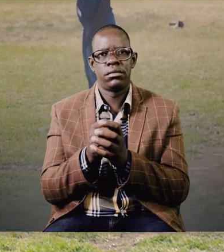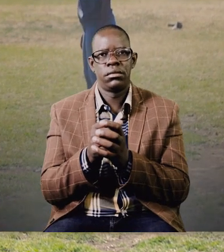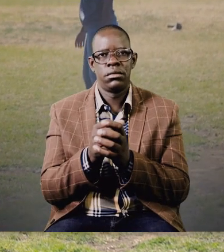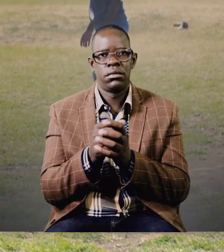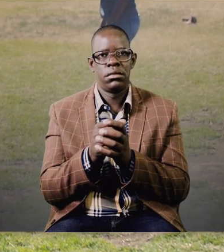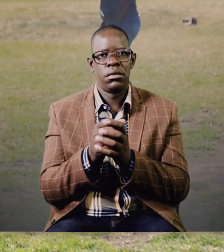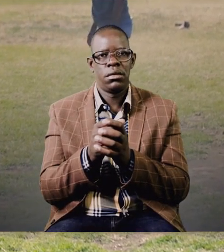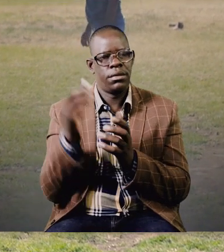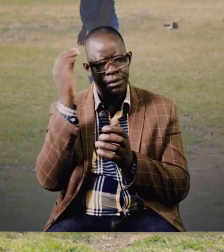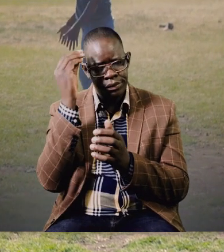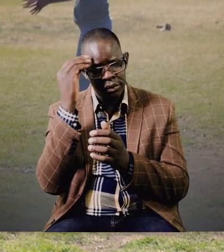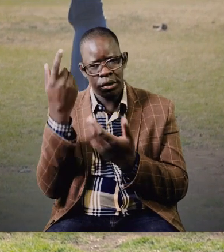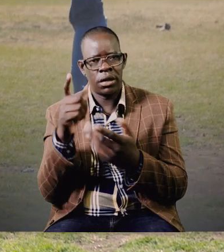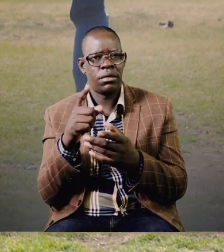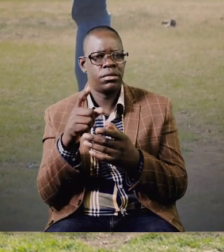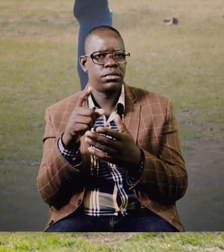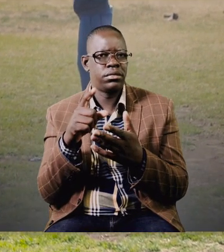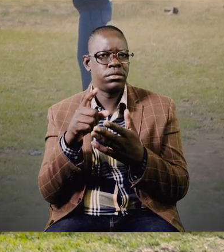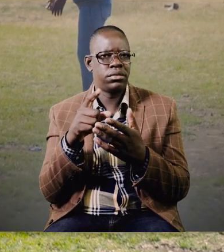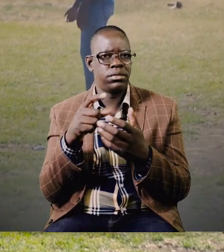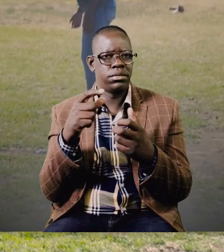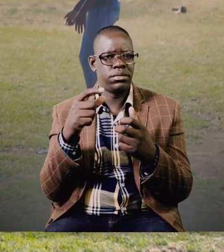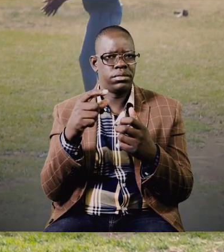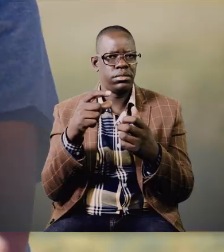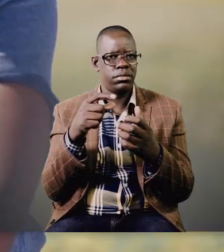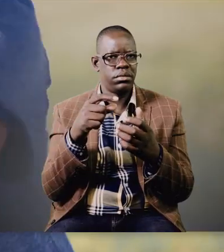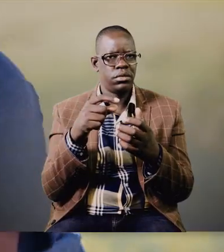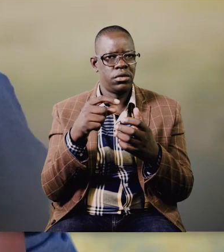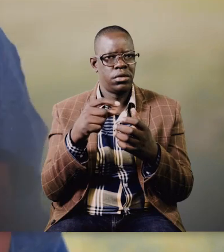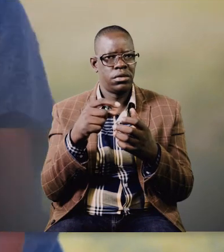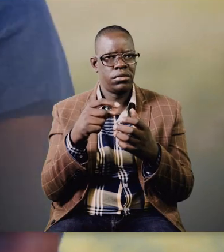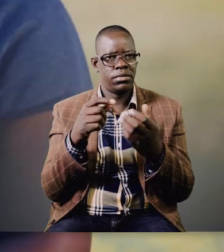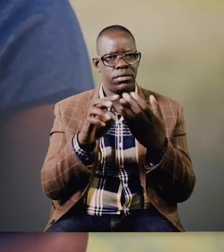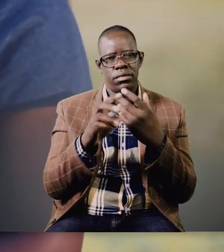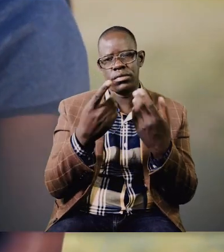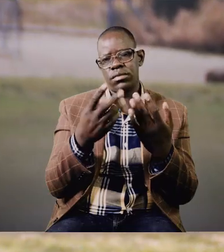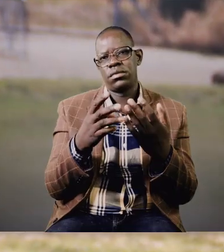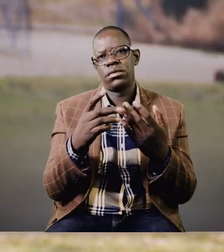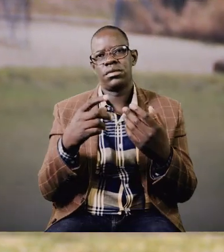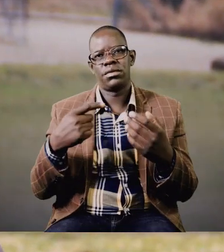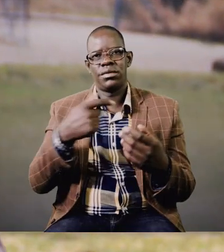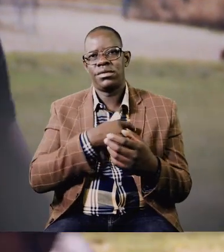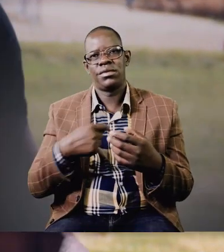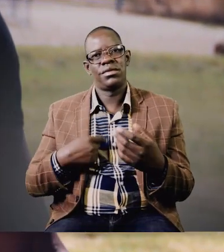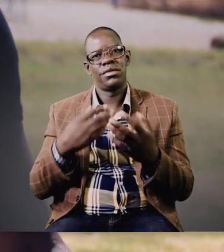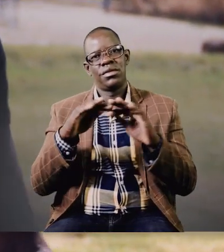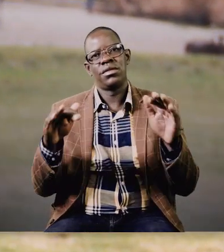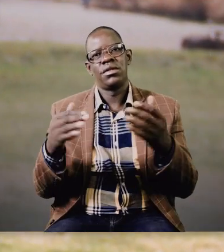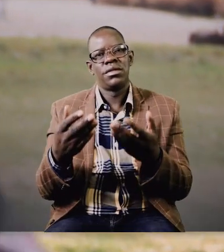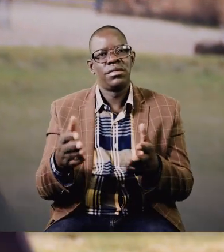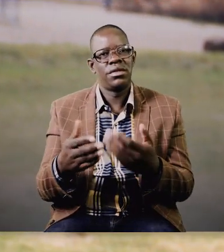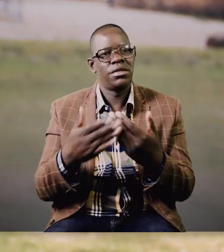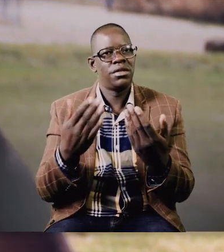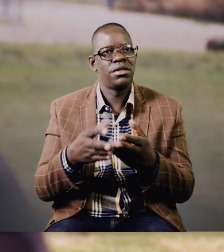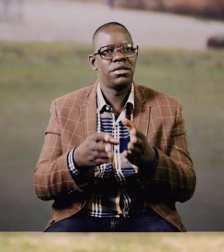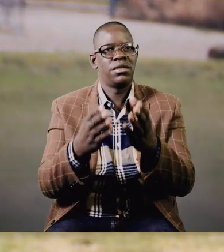Are you sure? I don't want to hurt you, huh? You won't hurt me. Just pass it properly. Girls, they want to become equal. Like you can just put the ball properly, but then the